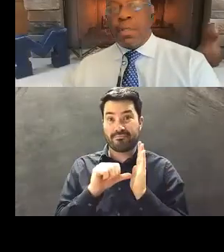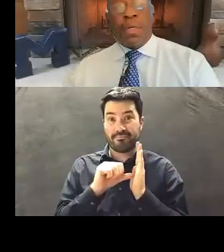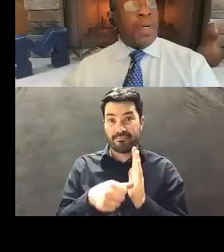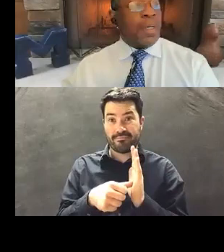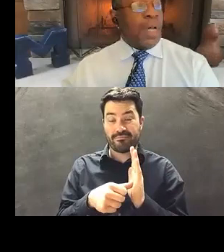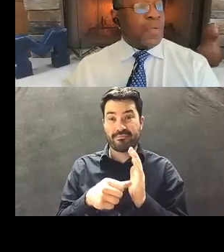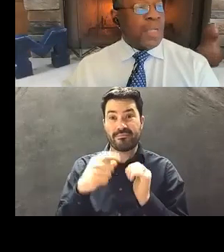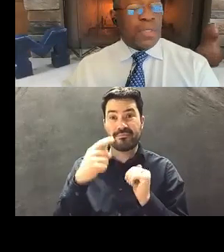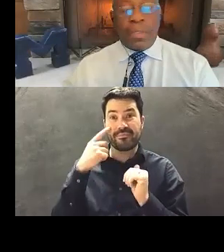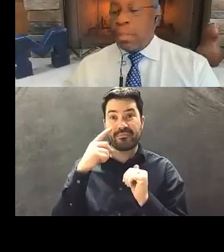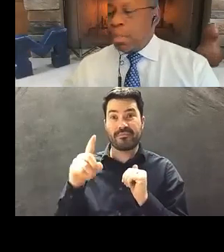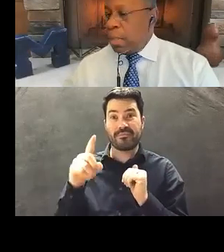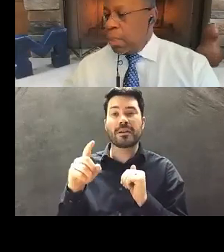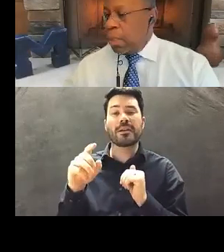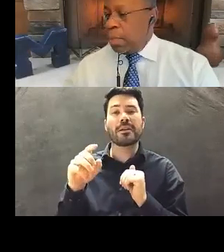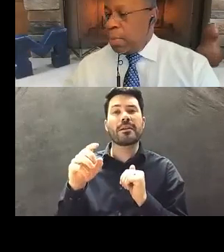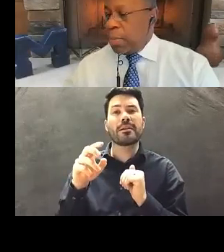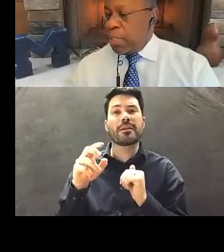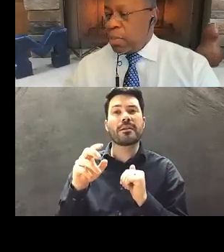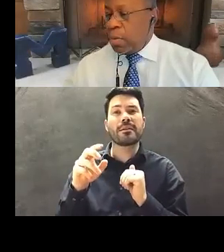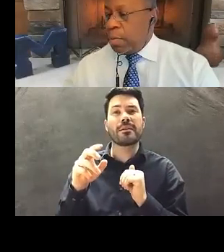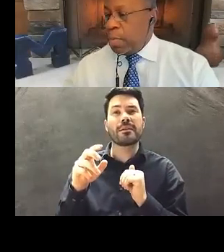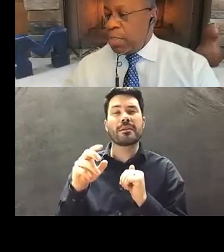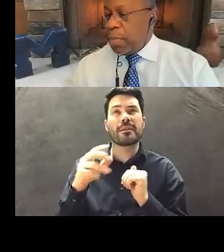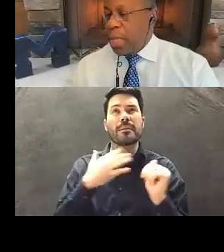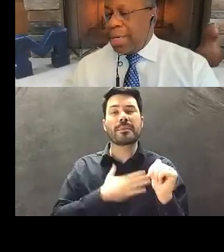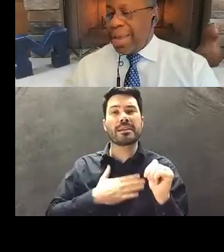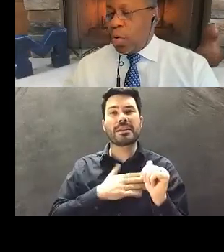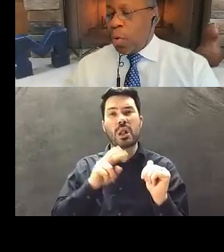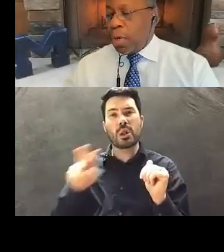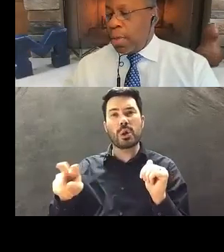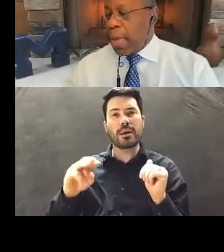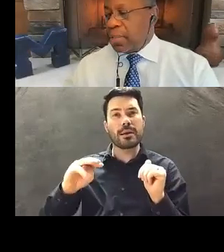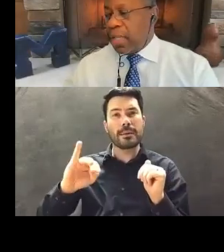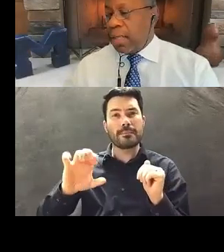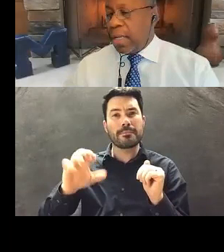migration conversation, please go to